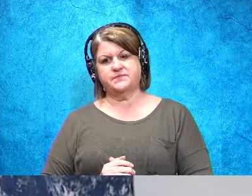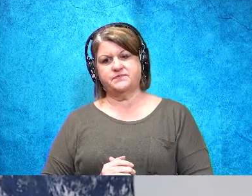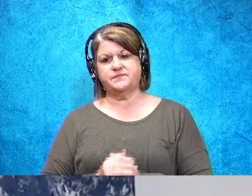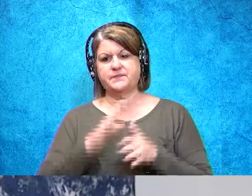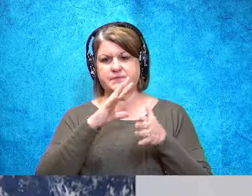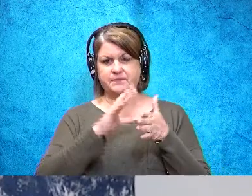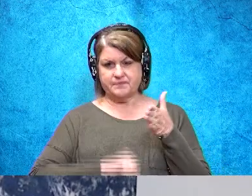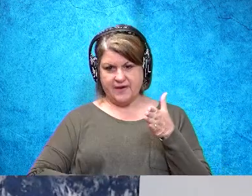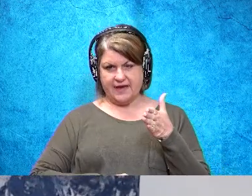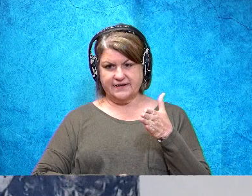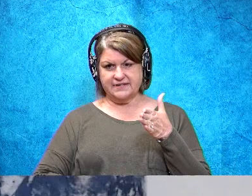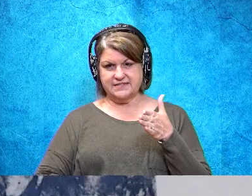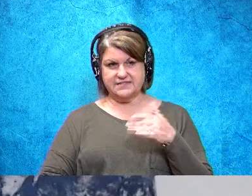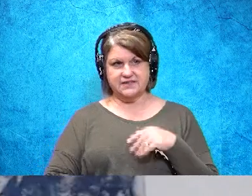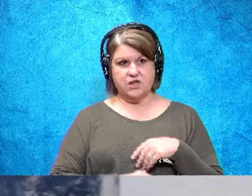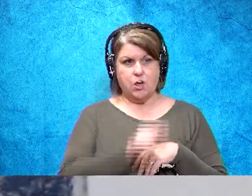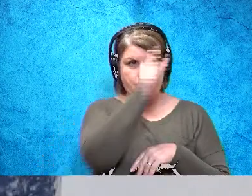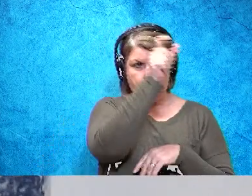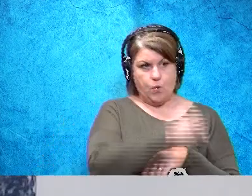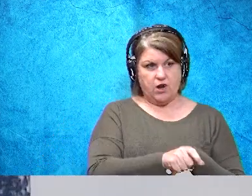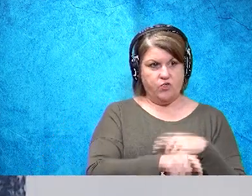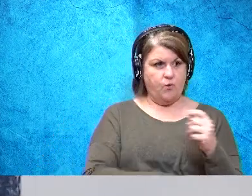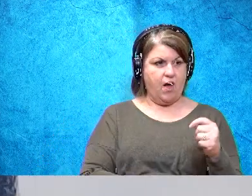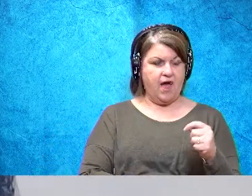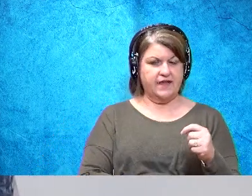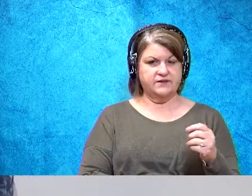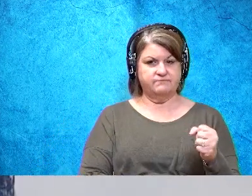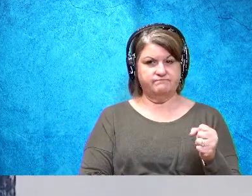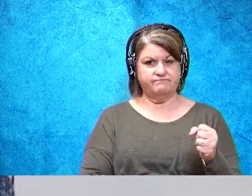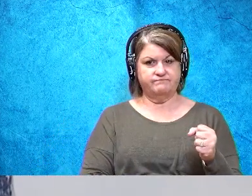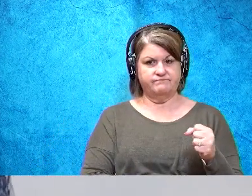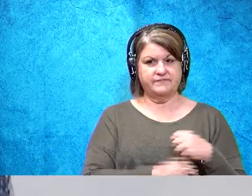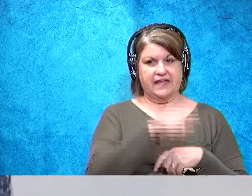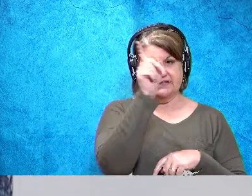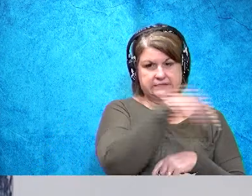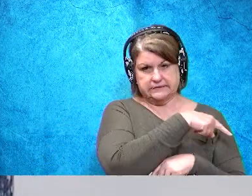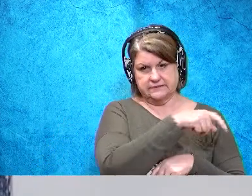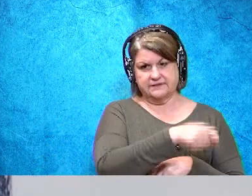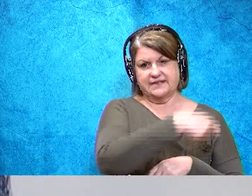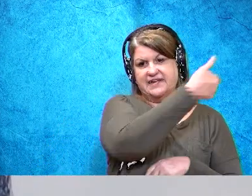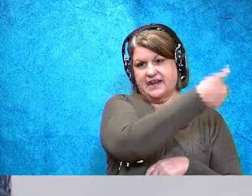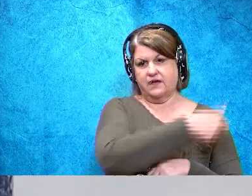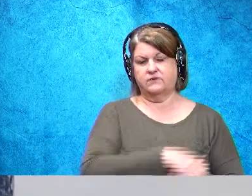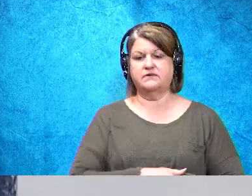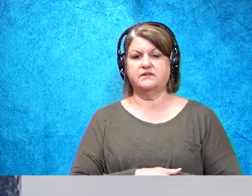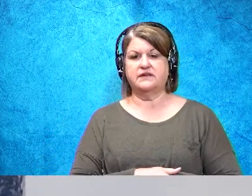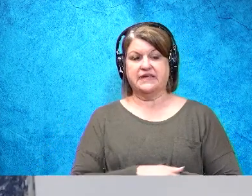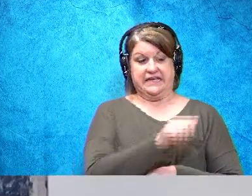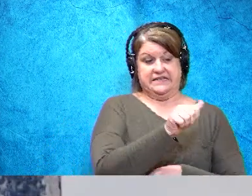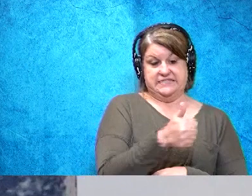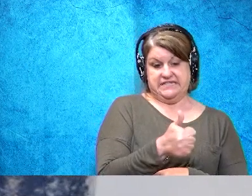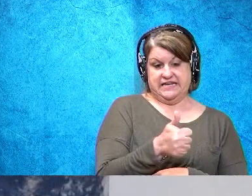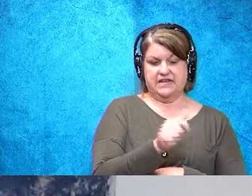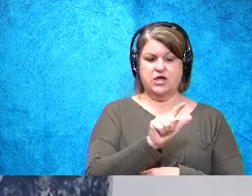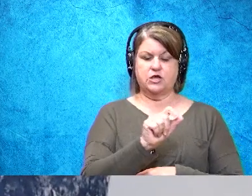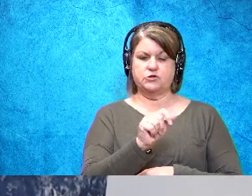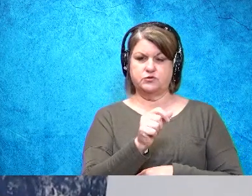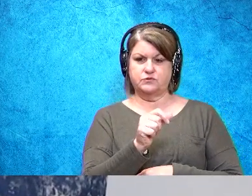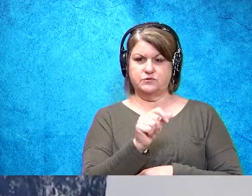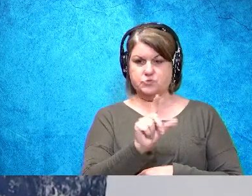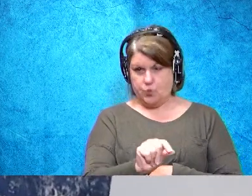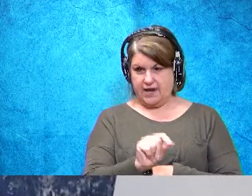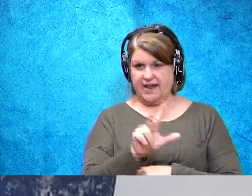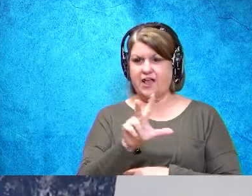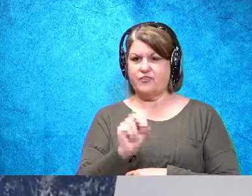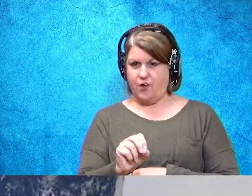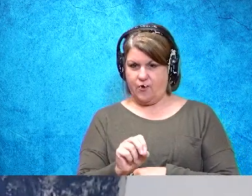minus a rod. Now I have these 10, 20, 30.